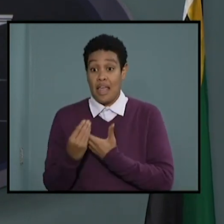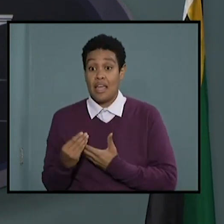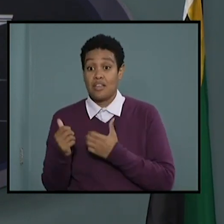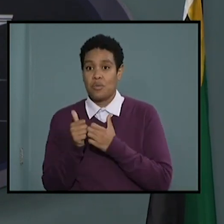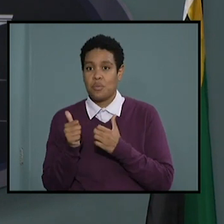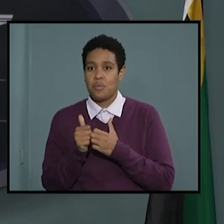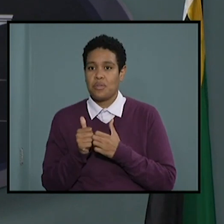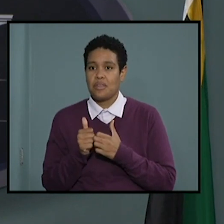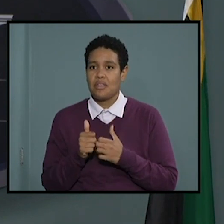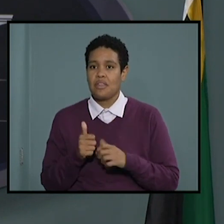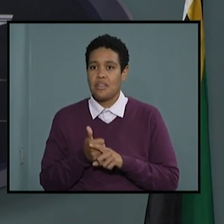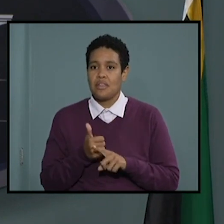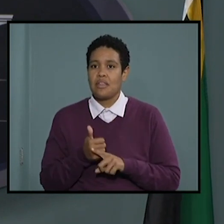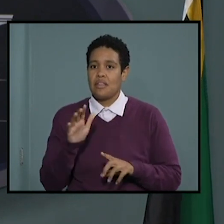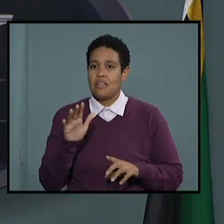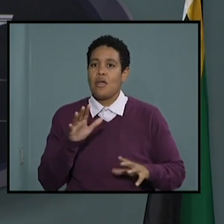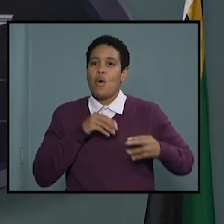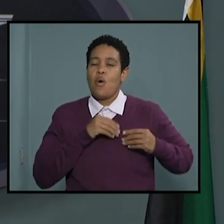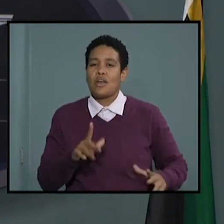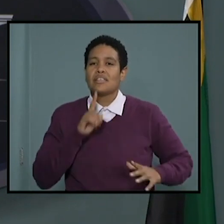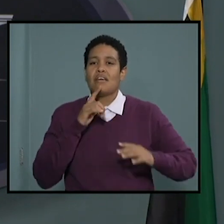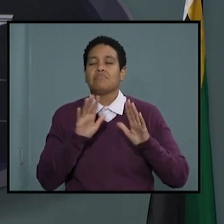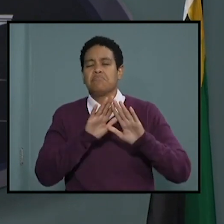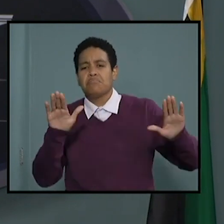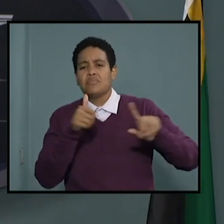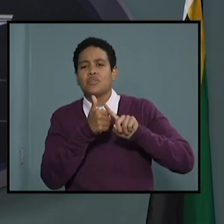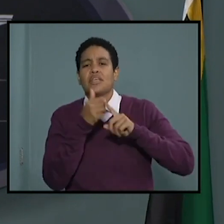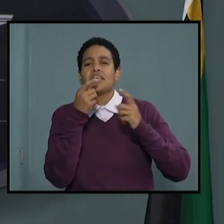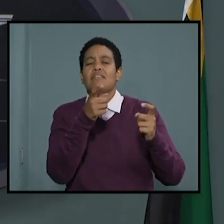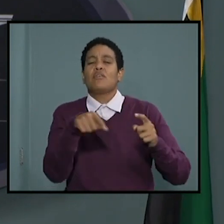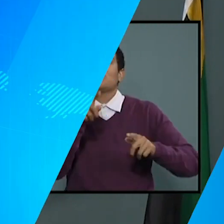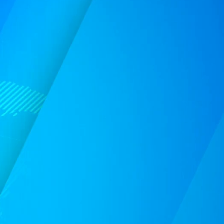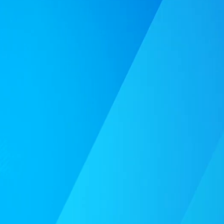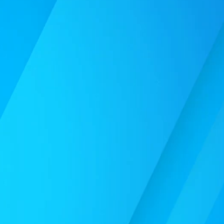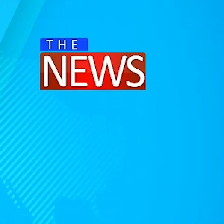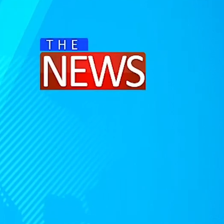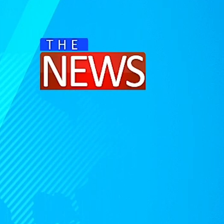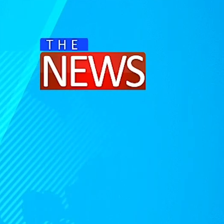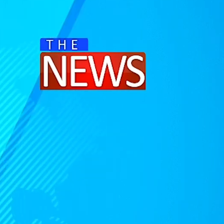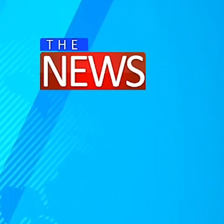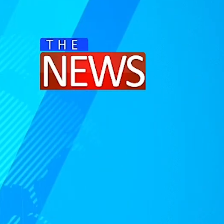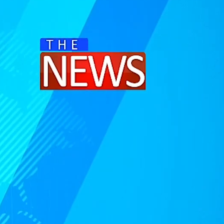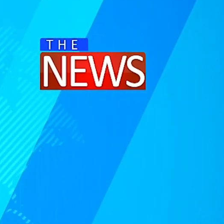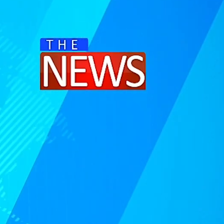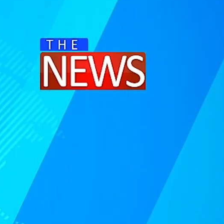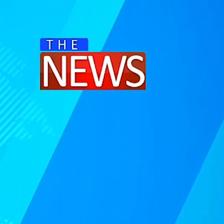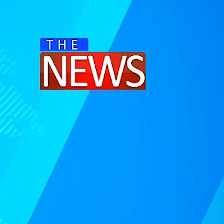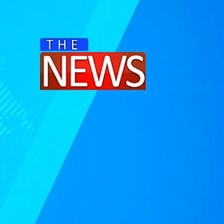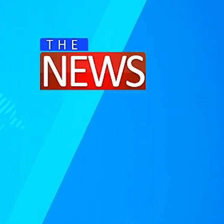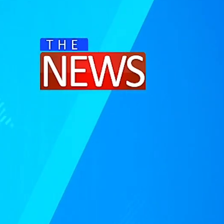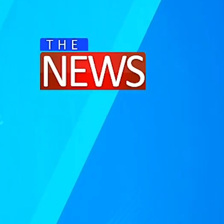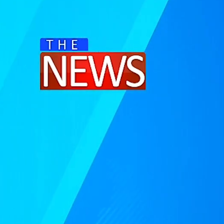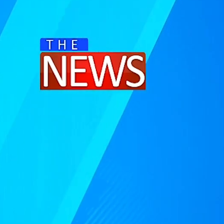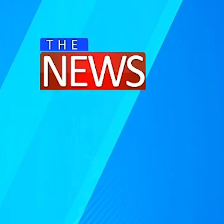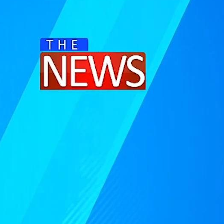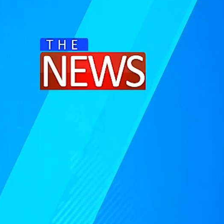with the owners of the line to bring those persons home. 46 deportees arrived in